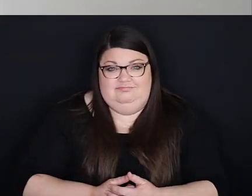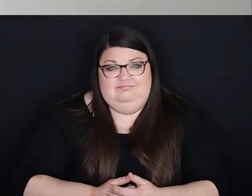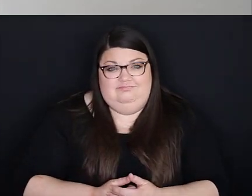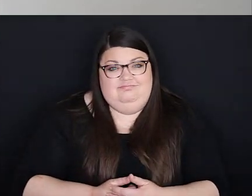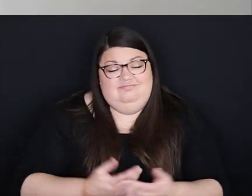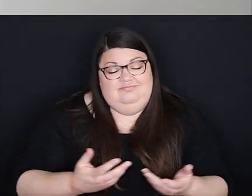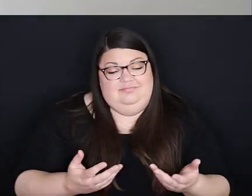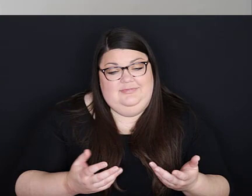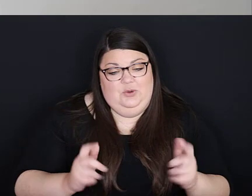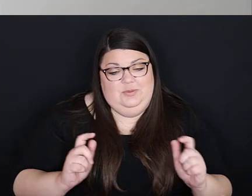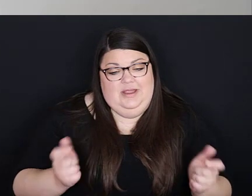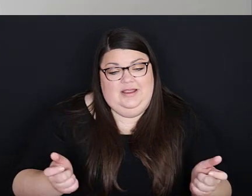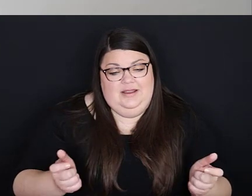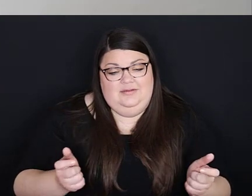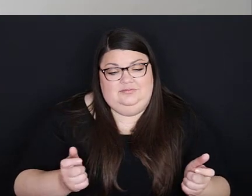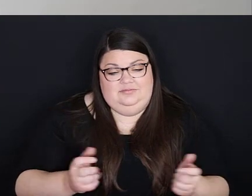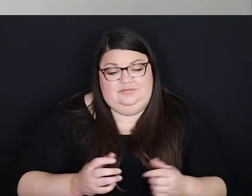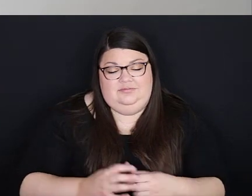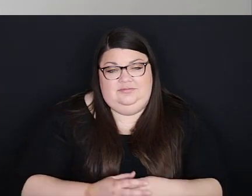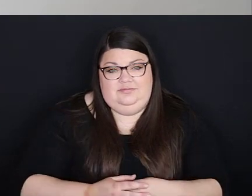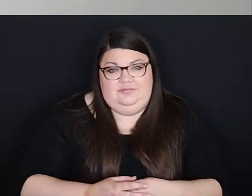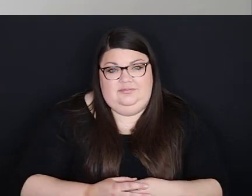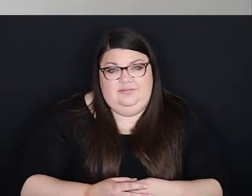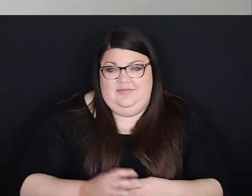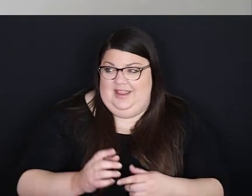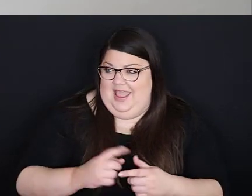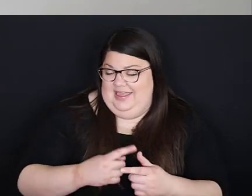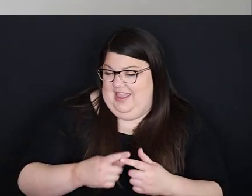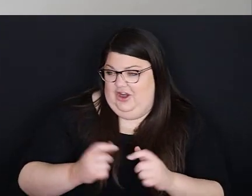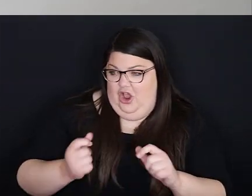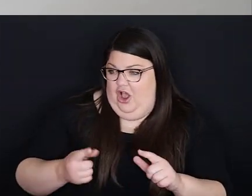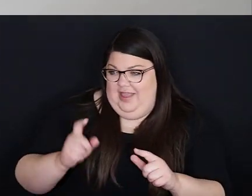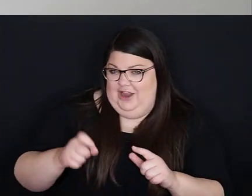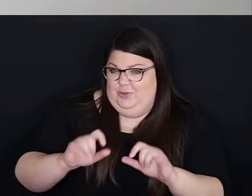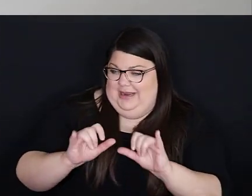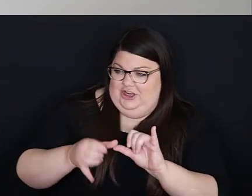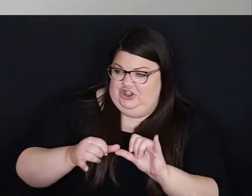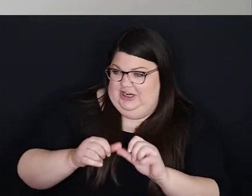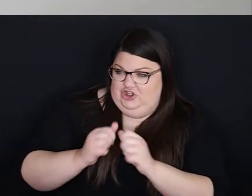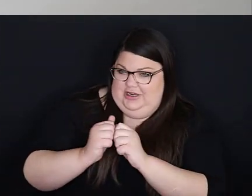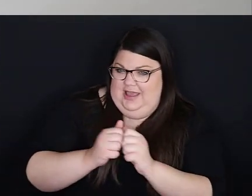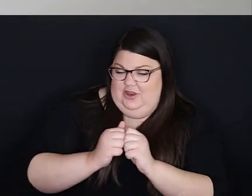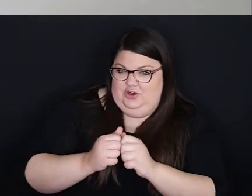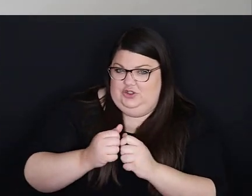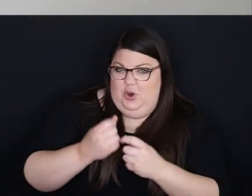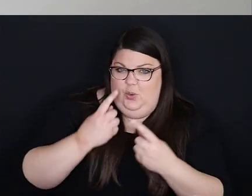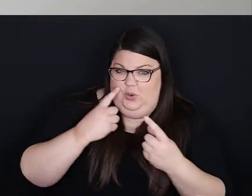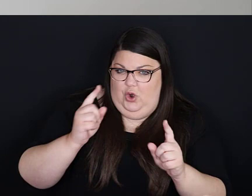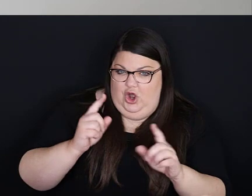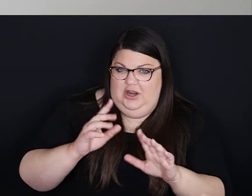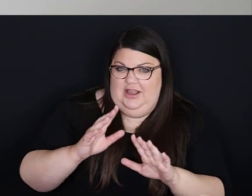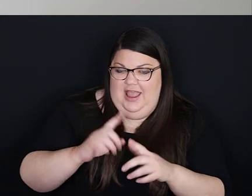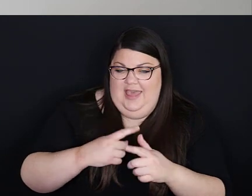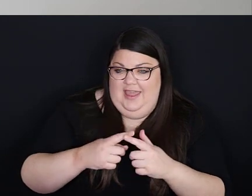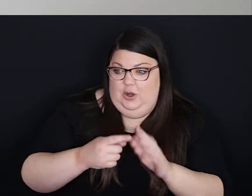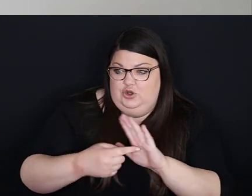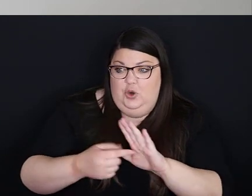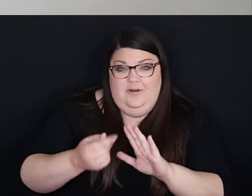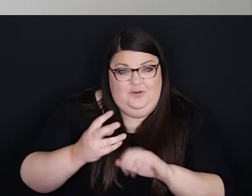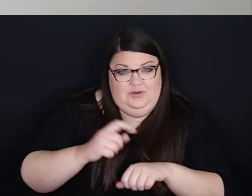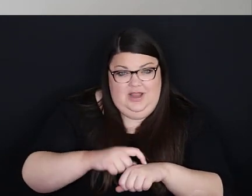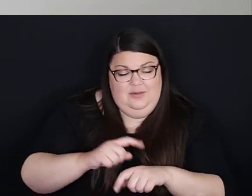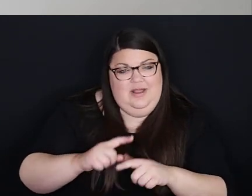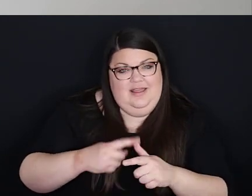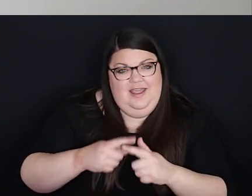So it was big. And then it all had to be engineered together so that it would work, and it was shown a couple of times, and